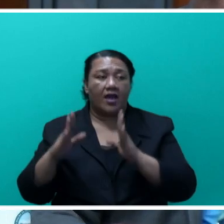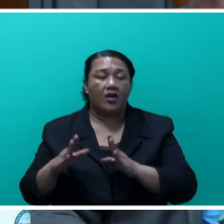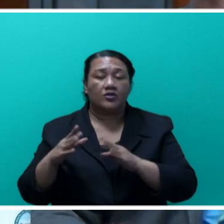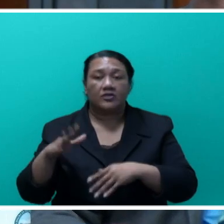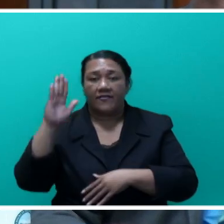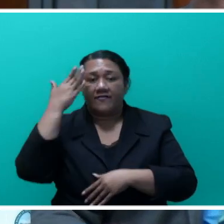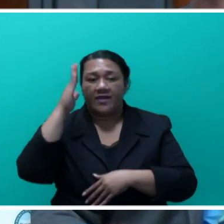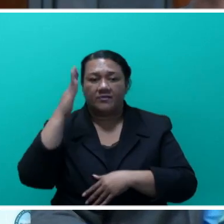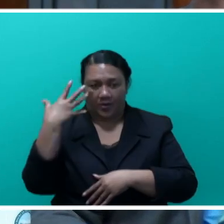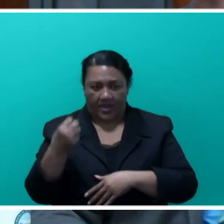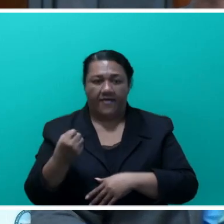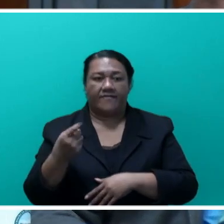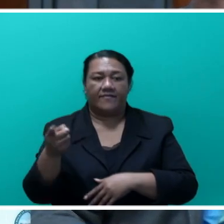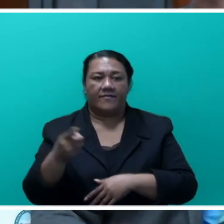Facebook,